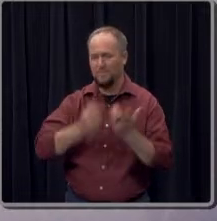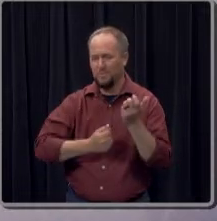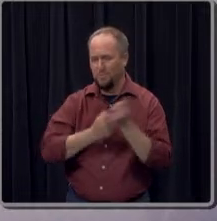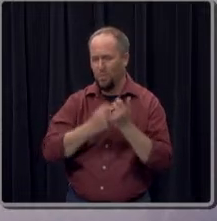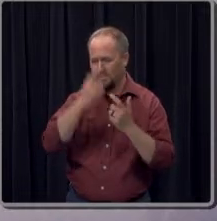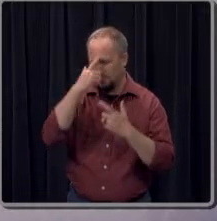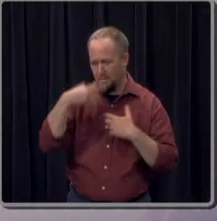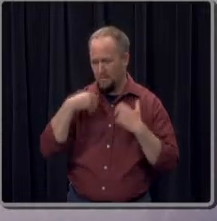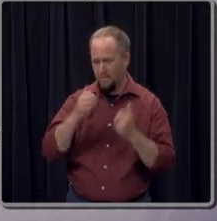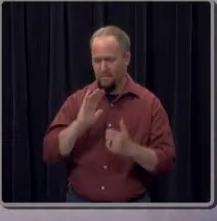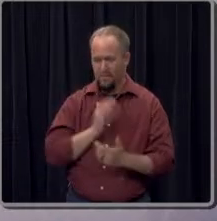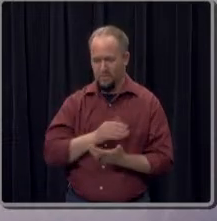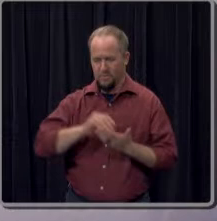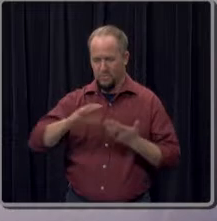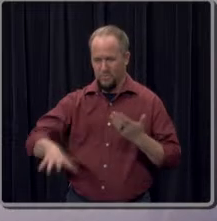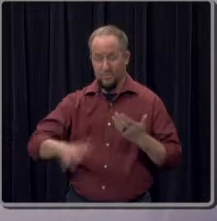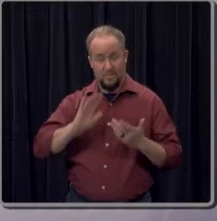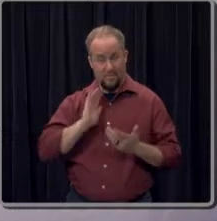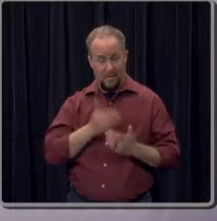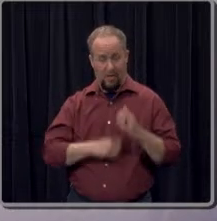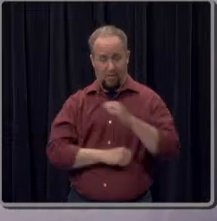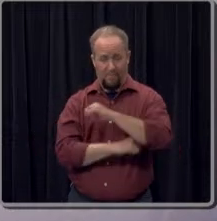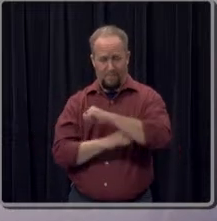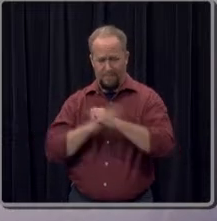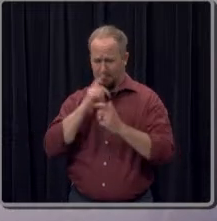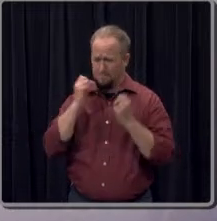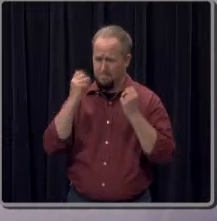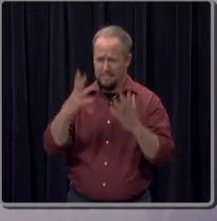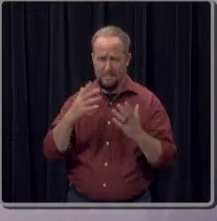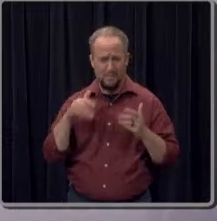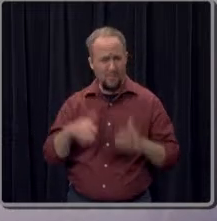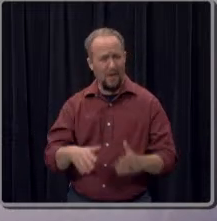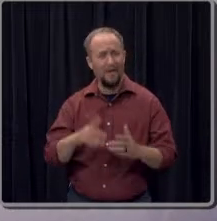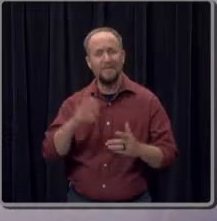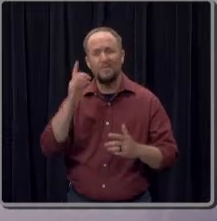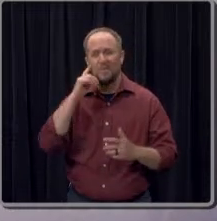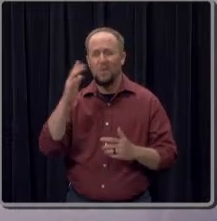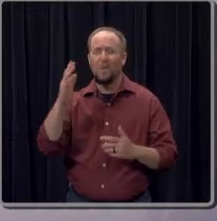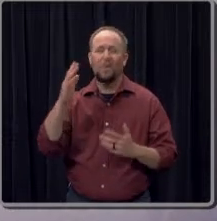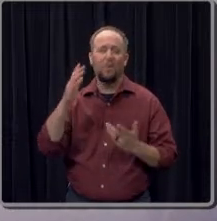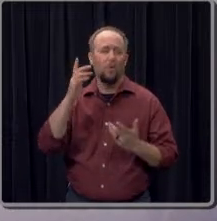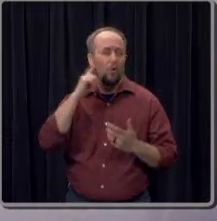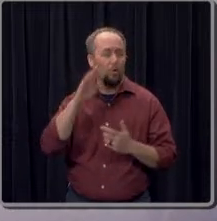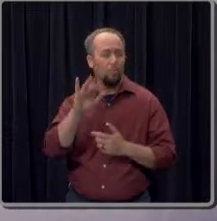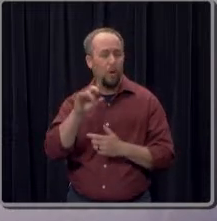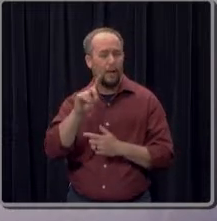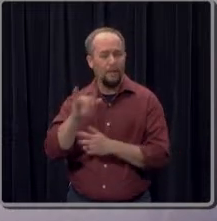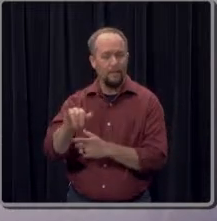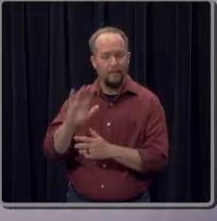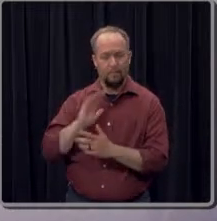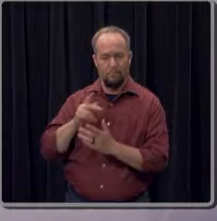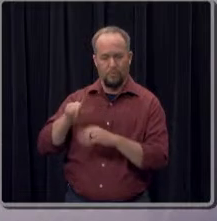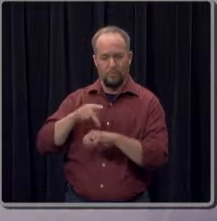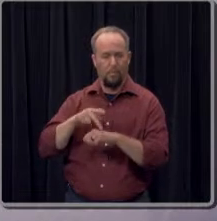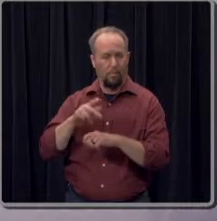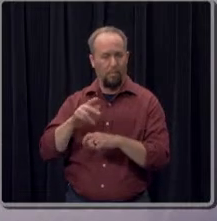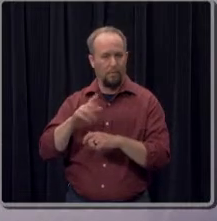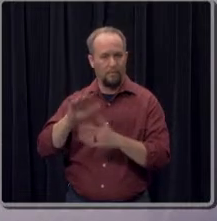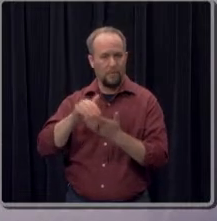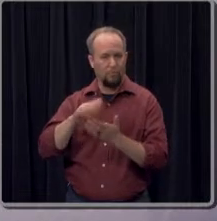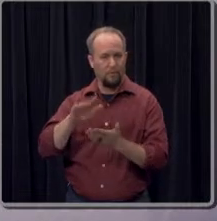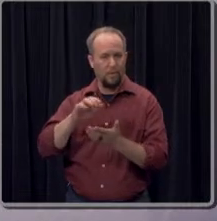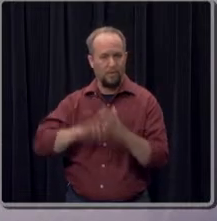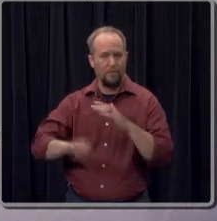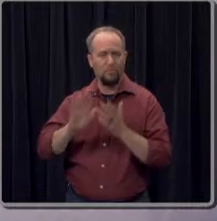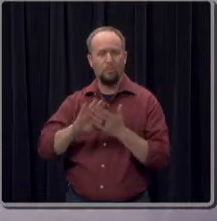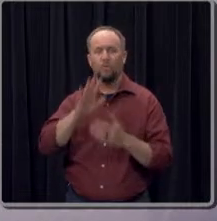mental health of our students and our foundation in so many ways. We heard Brandy, our principal at Central tonight, talk about how important the foundation